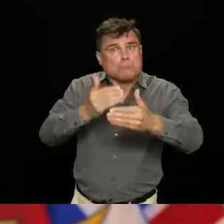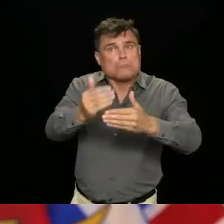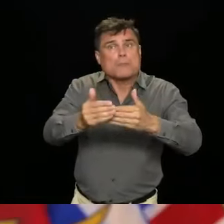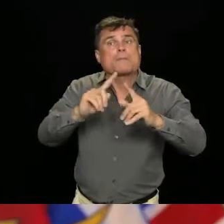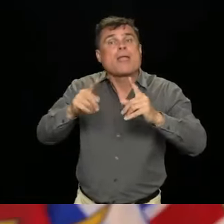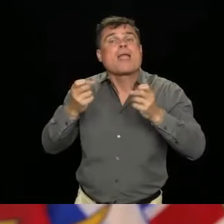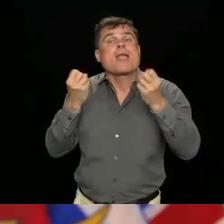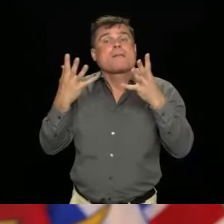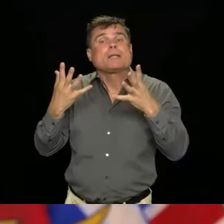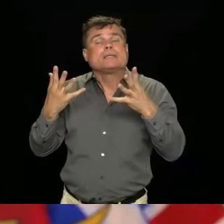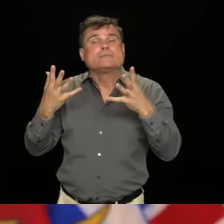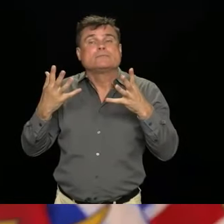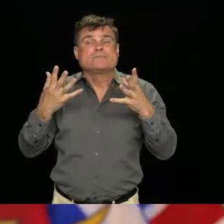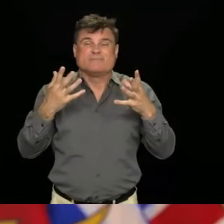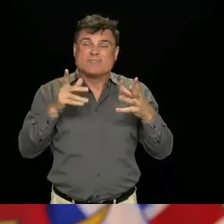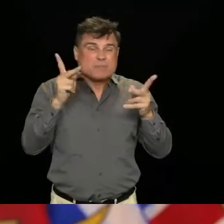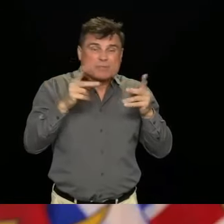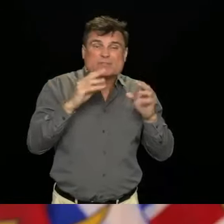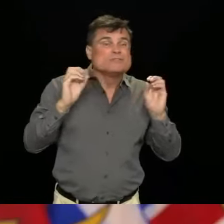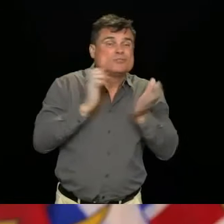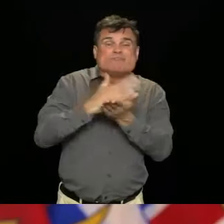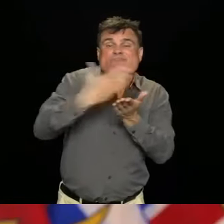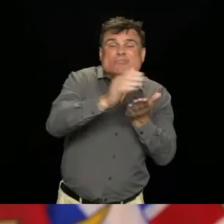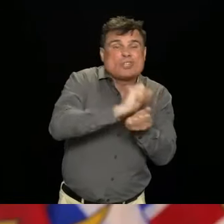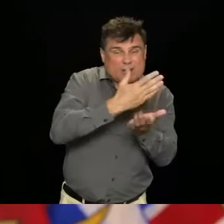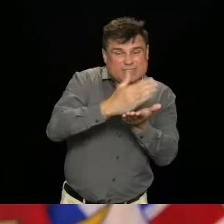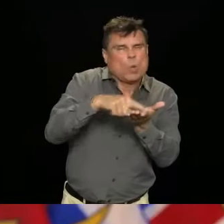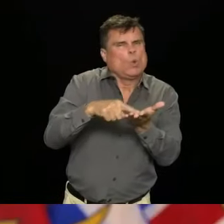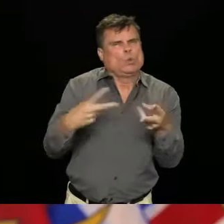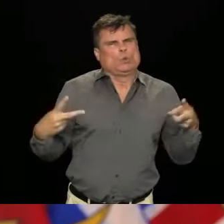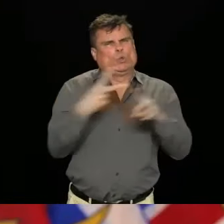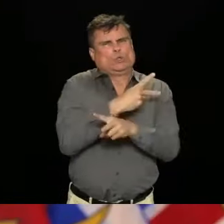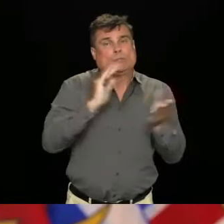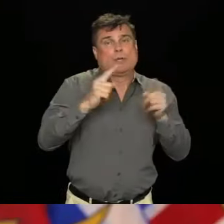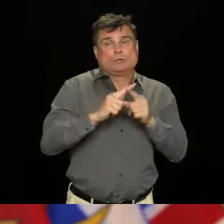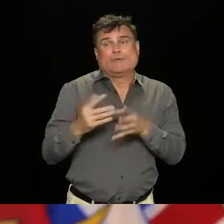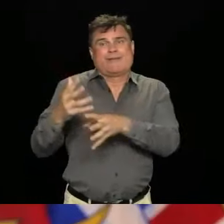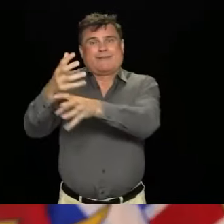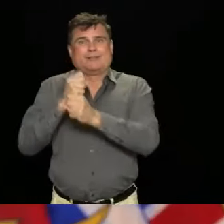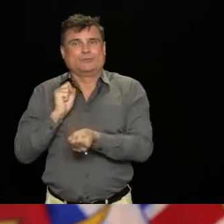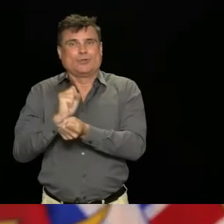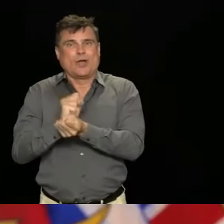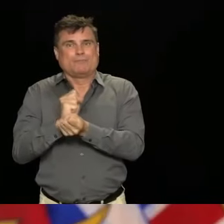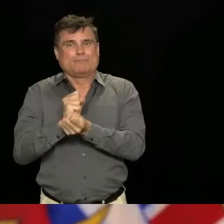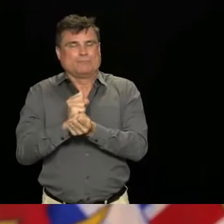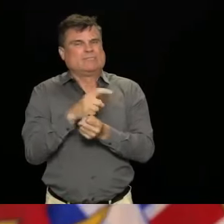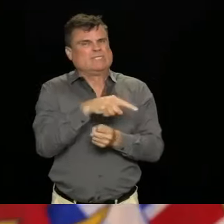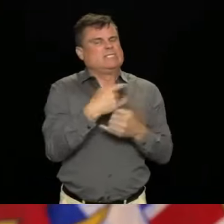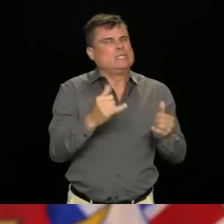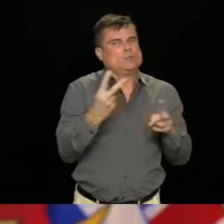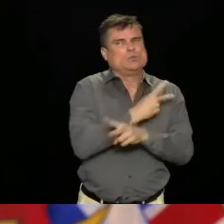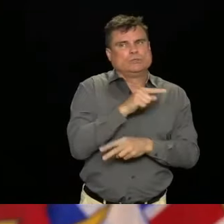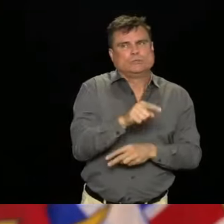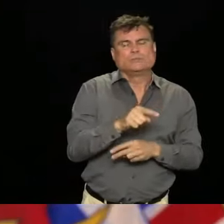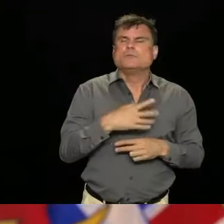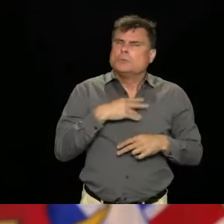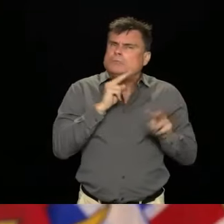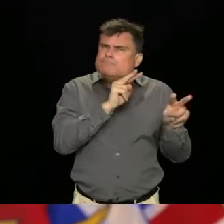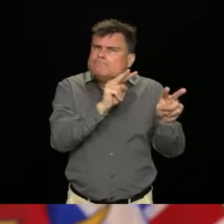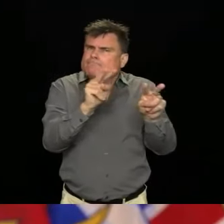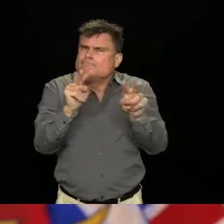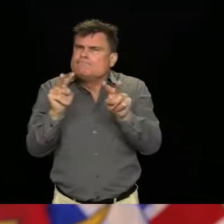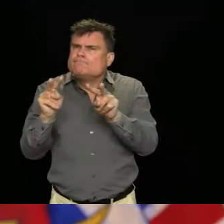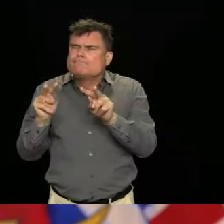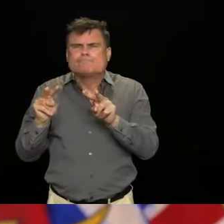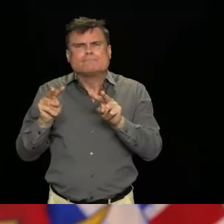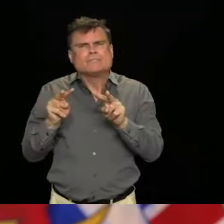But I think it does show that you're starting to see some confidence. You're starting to see some confidence in the economy when people are getting back into looking